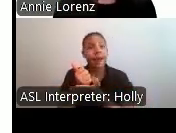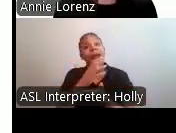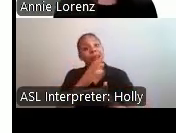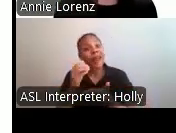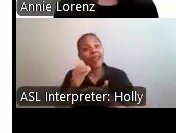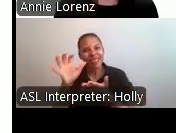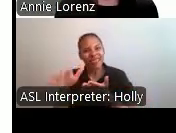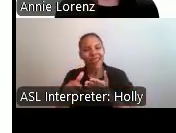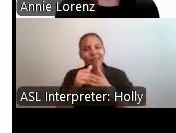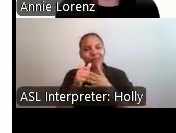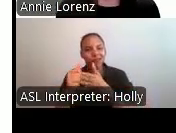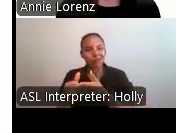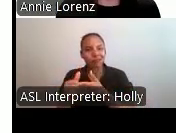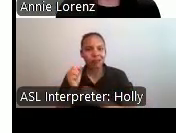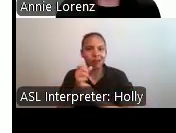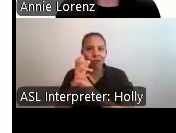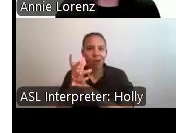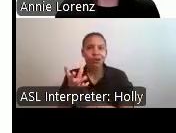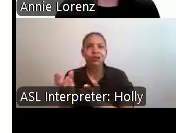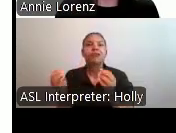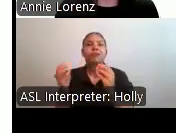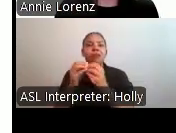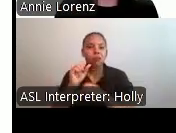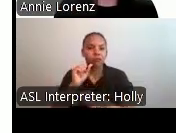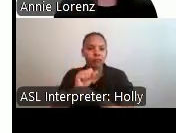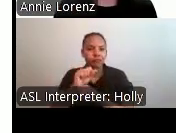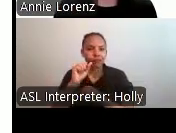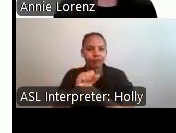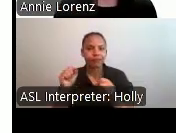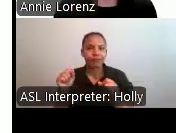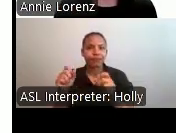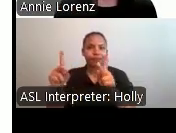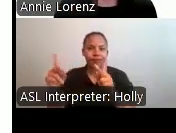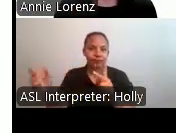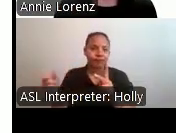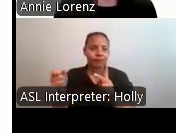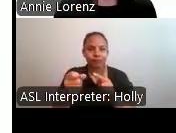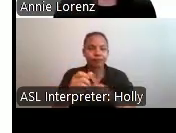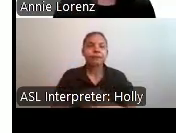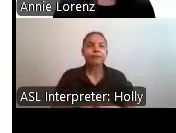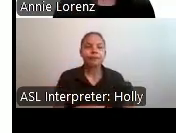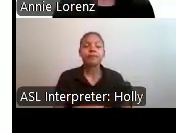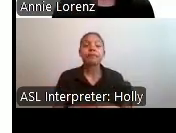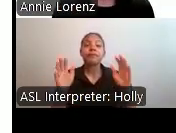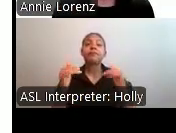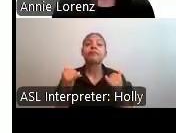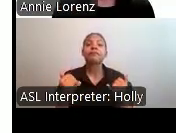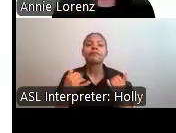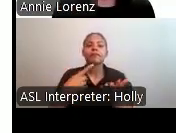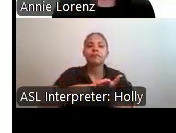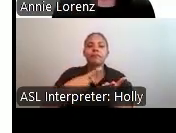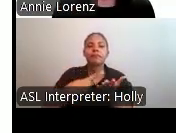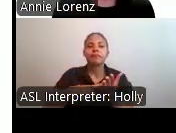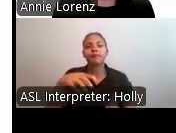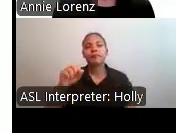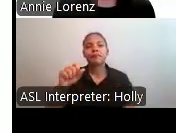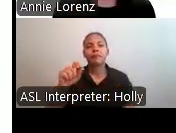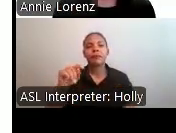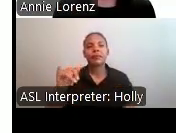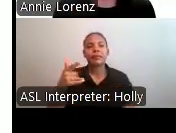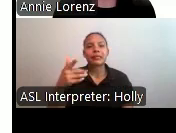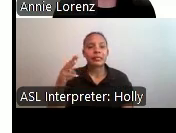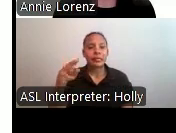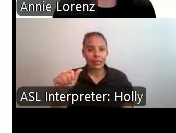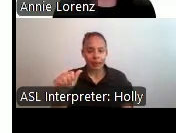Now that we've talked about stigma, let's focus on what we can do right now to help reduce it. You don't need to be a therapist to have a